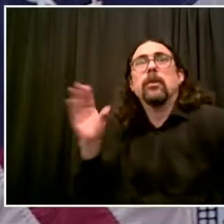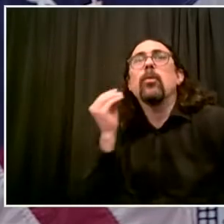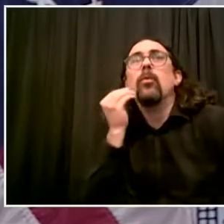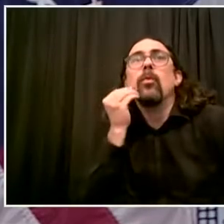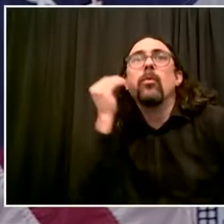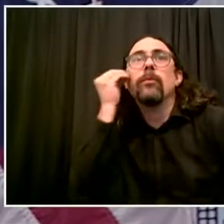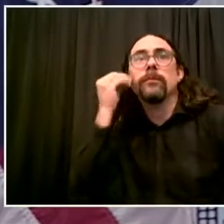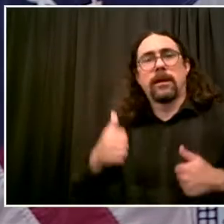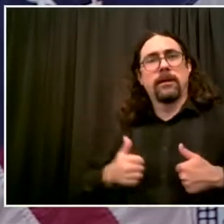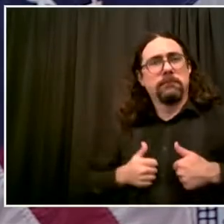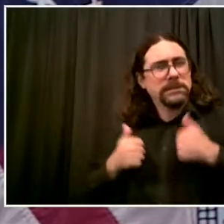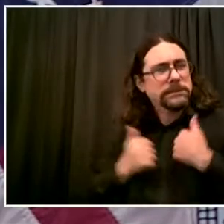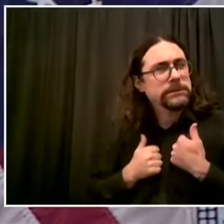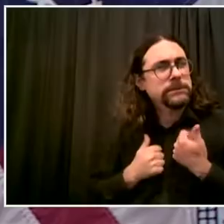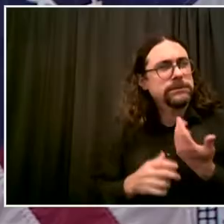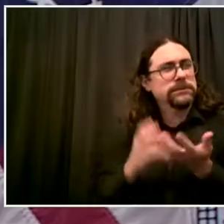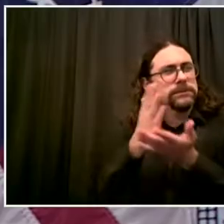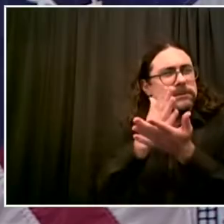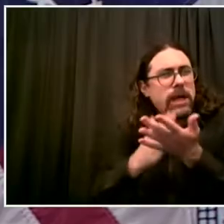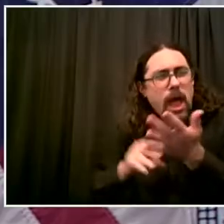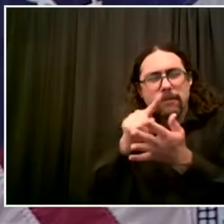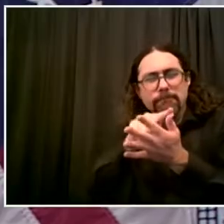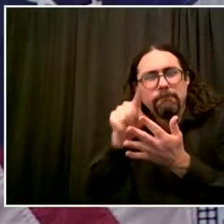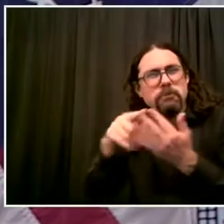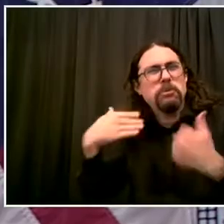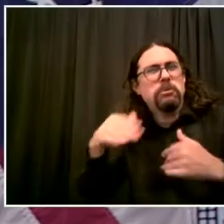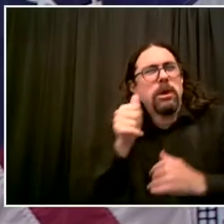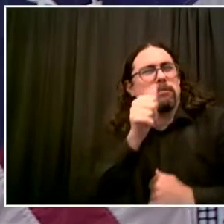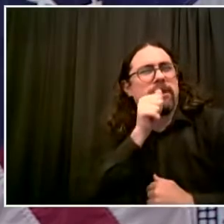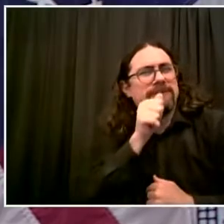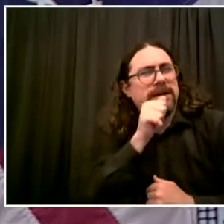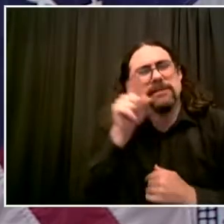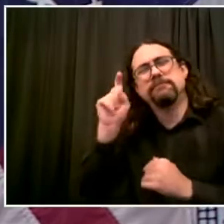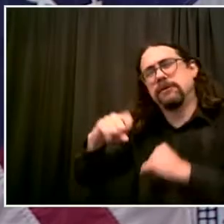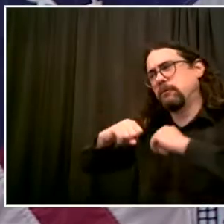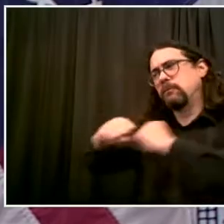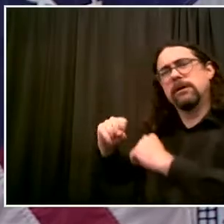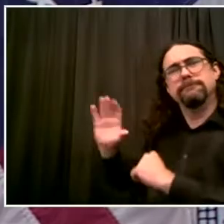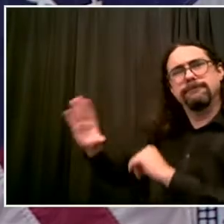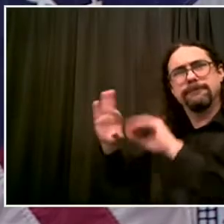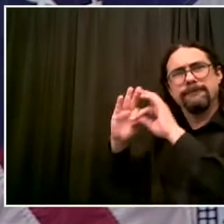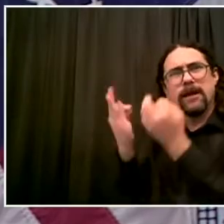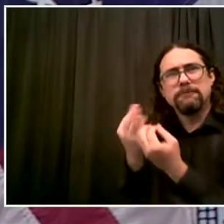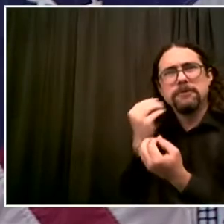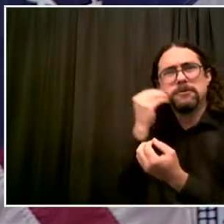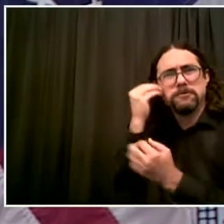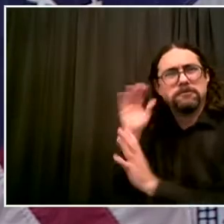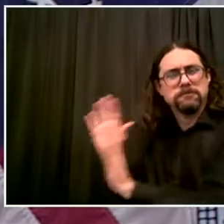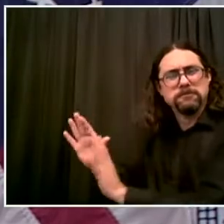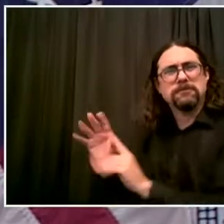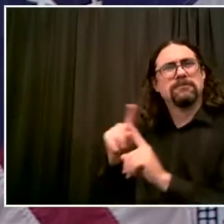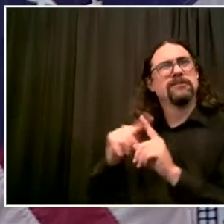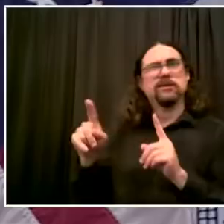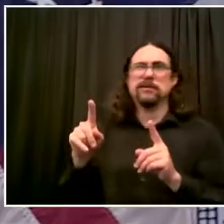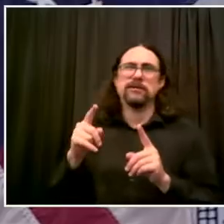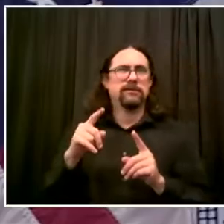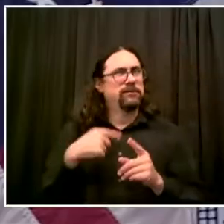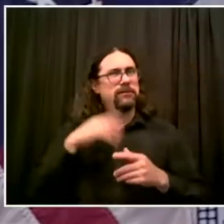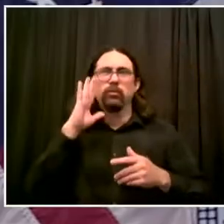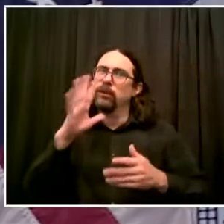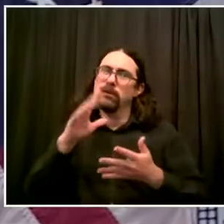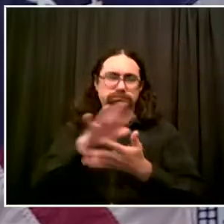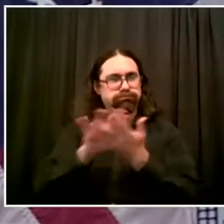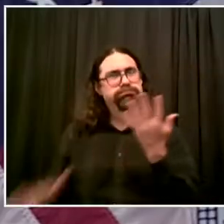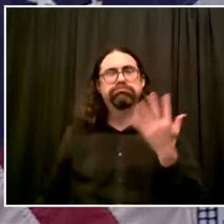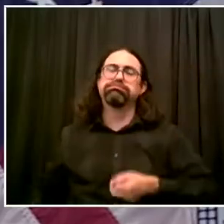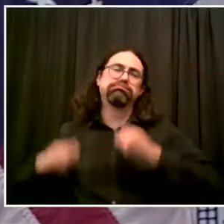provided. Next question is Katie from the Wall Street Journal. Hey, good morning, Mr. Mayor. I have a question about the